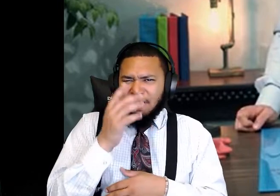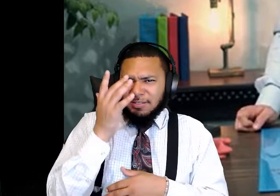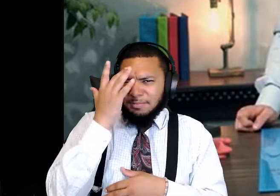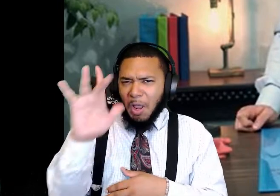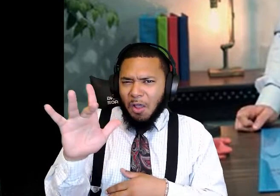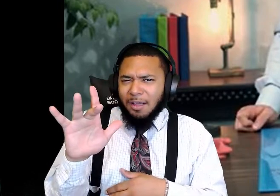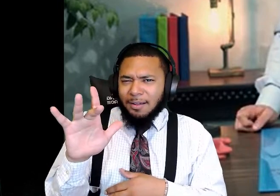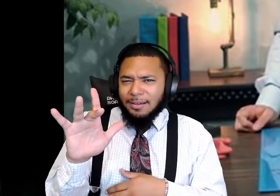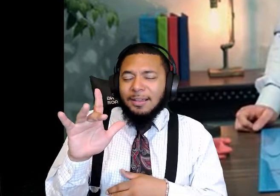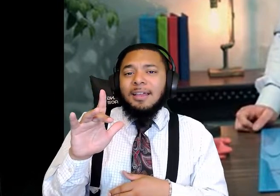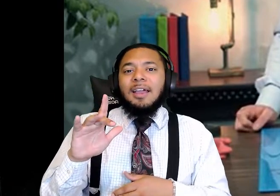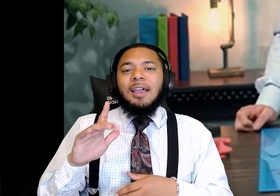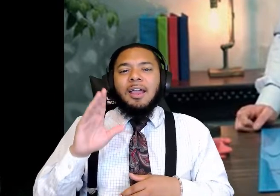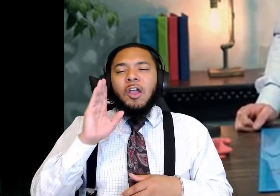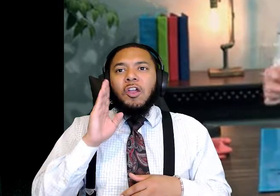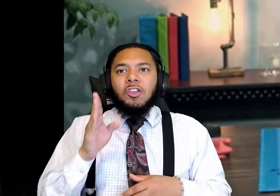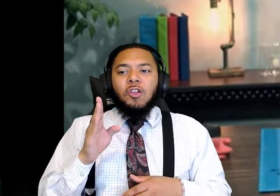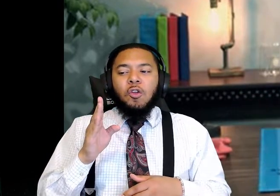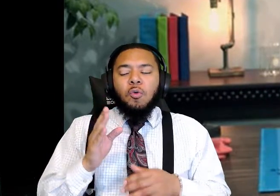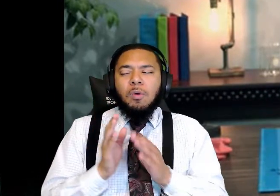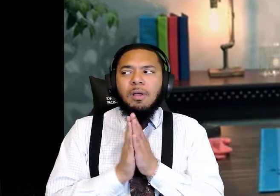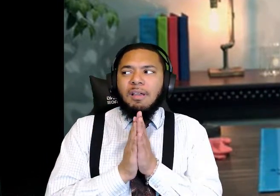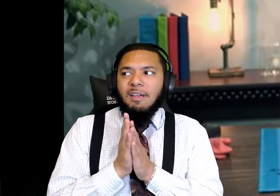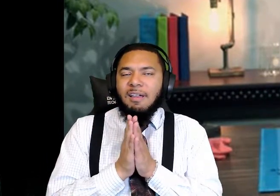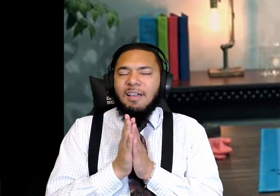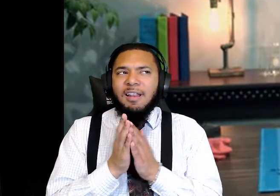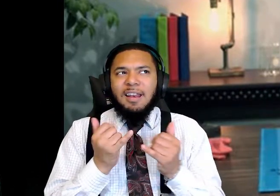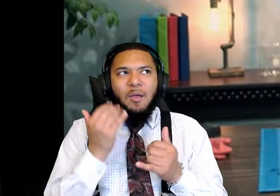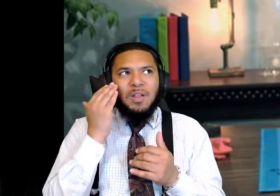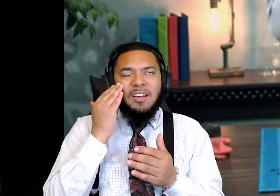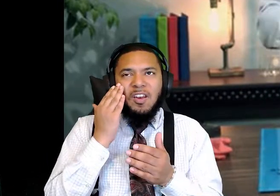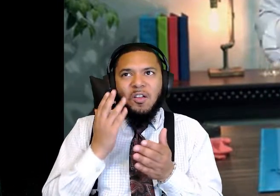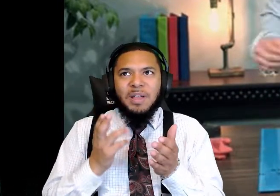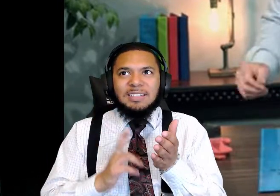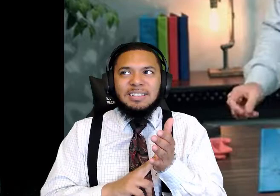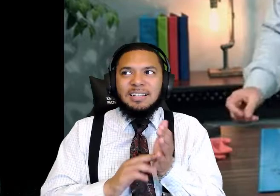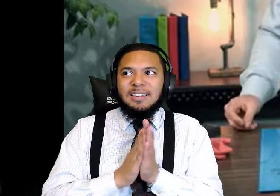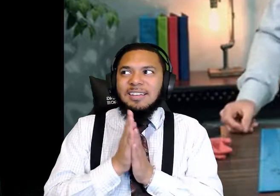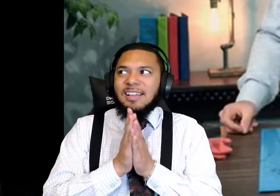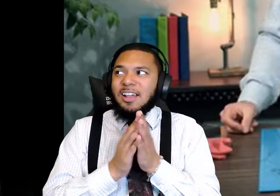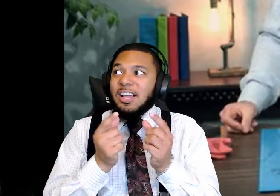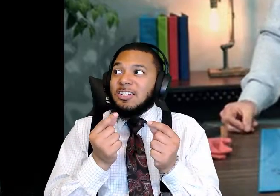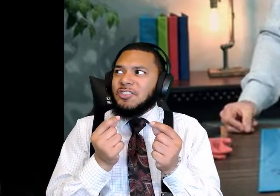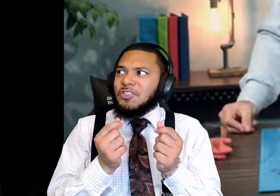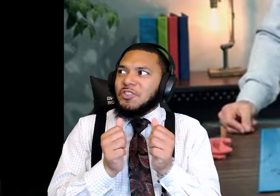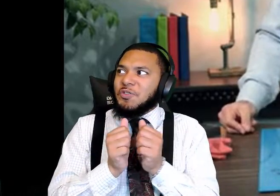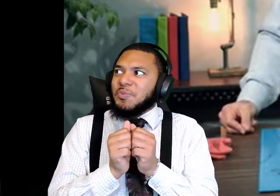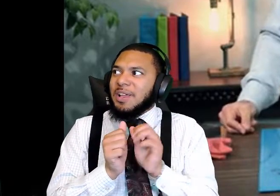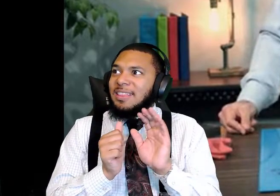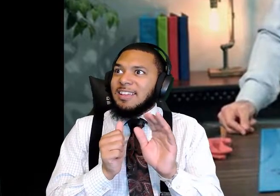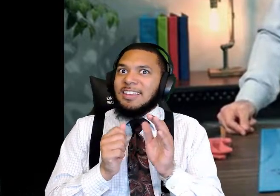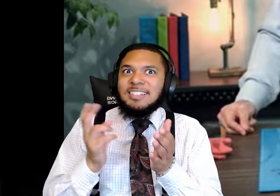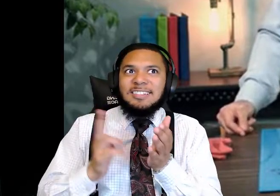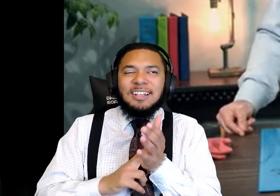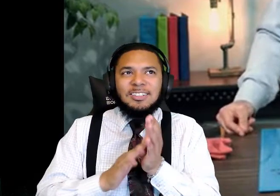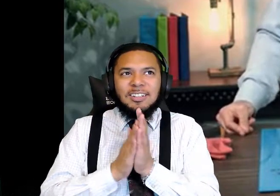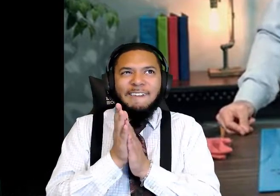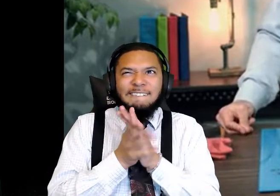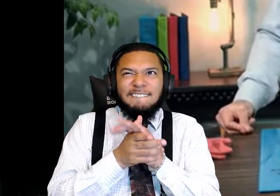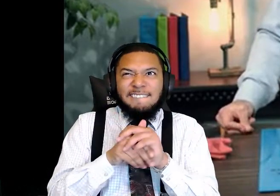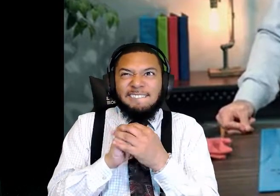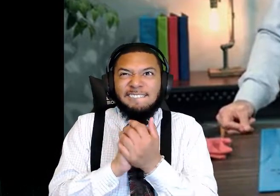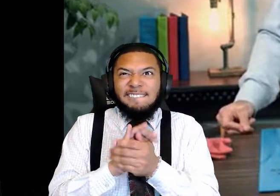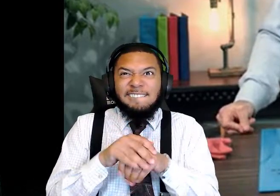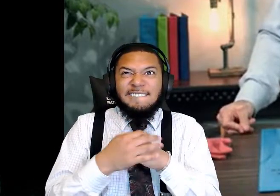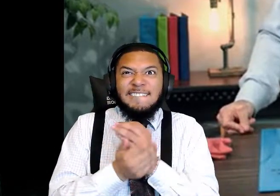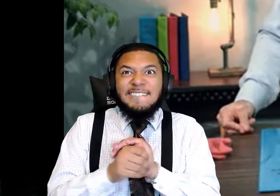You would probably be like, all right, now I know his signature. What could I do with Mr. Rogers' signature? And then you'd go buy